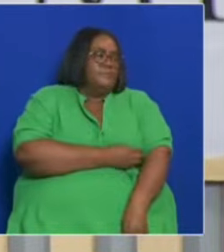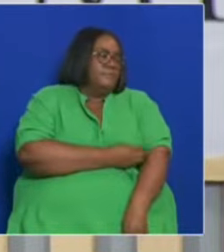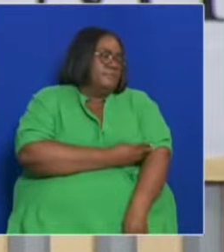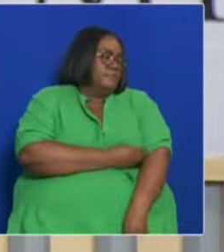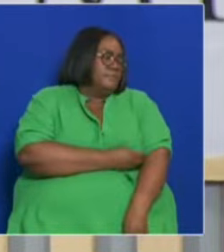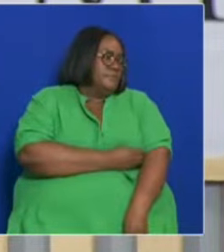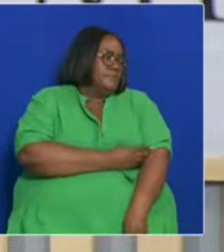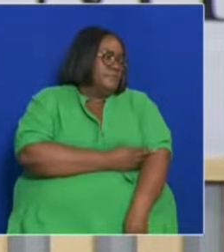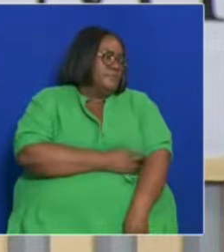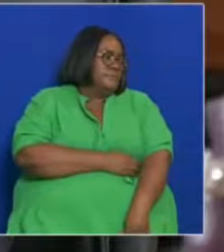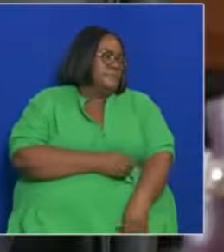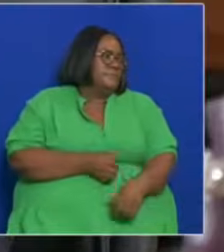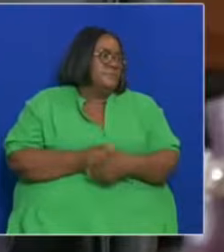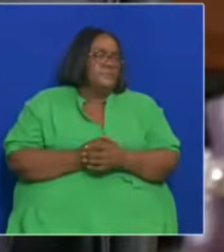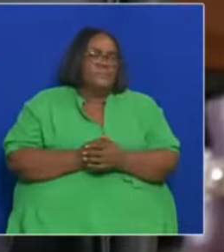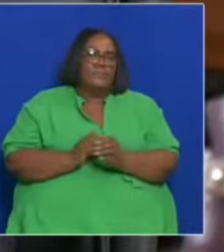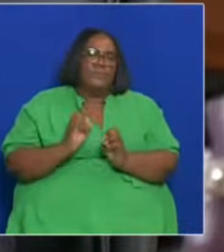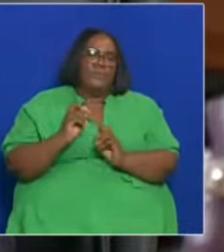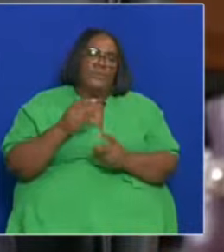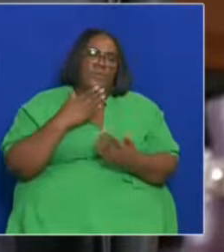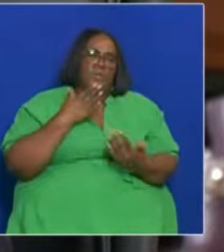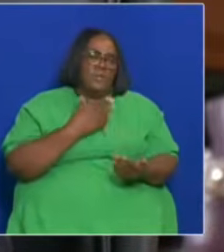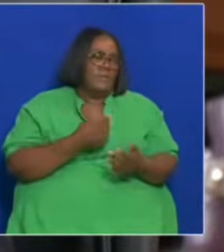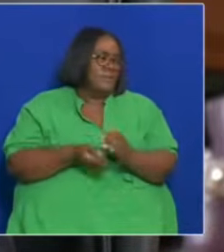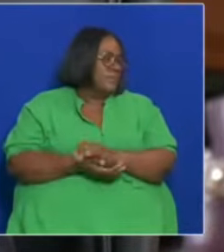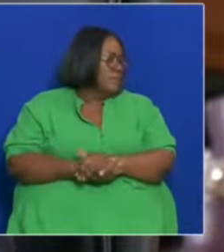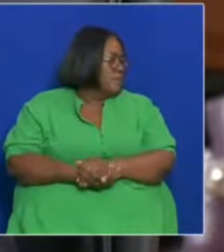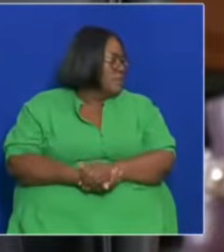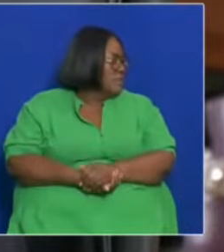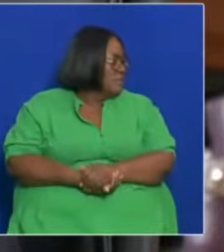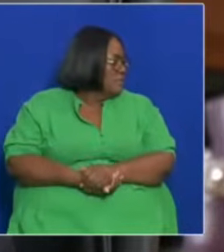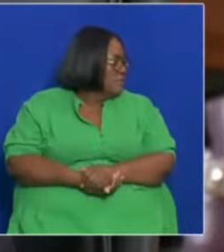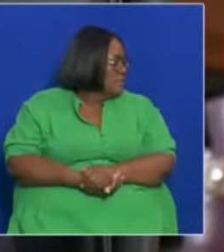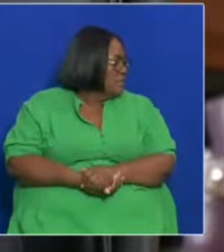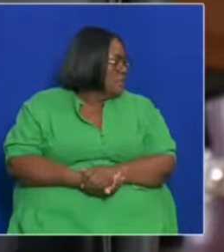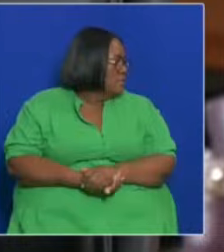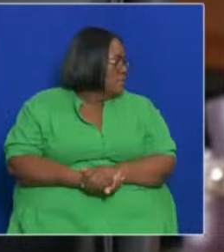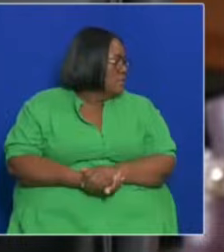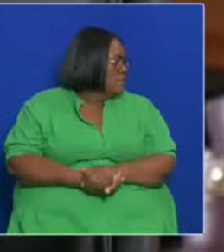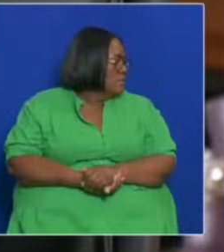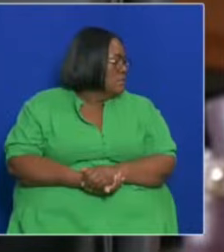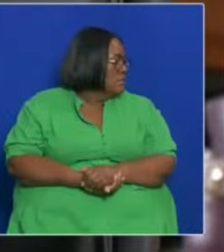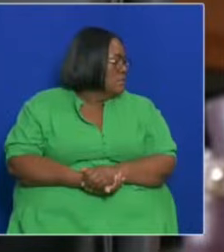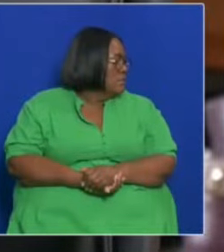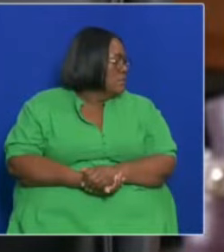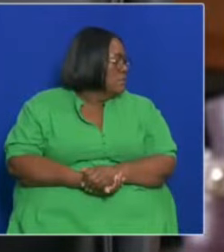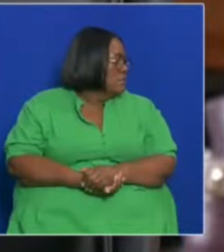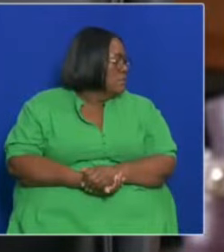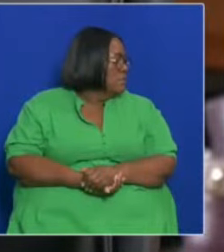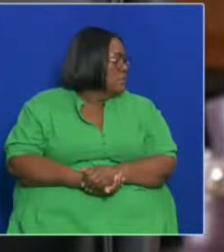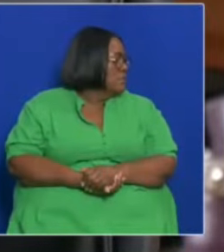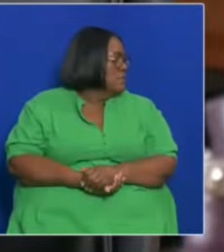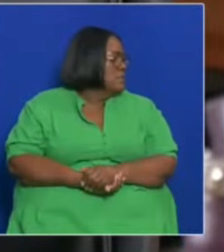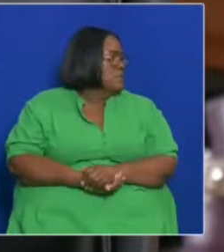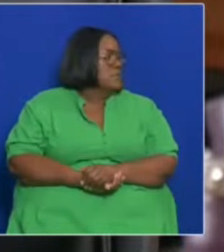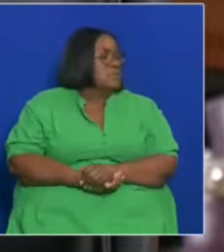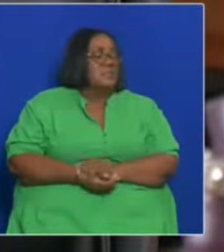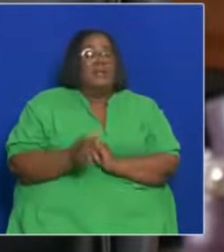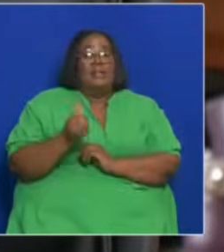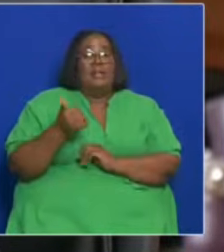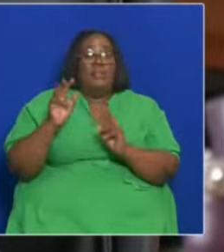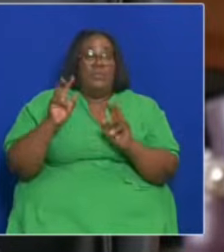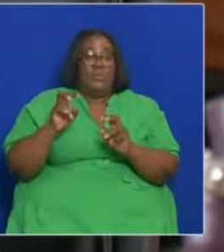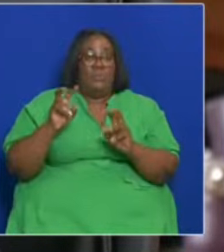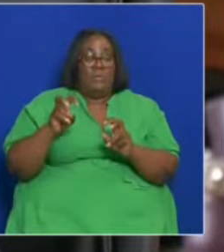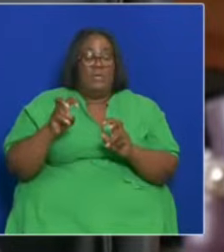Thank you. Then I want to deal with another aspect that emerged from this meeting, and this is a